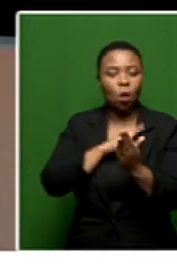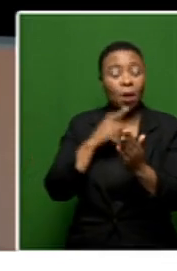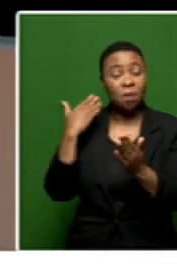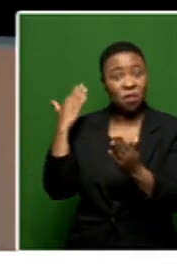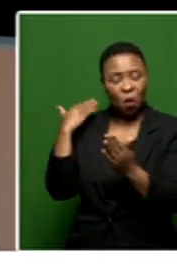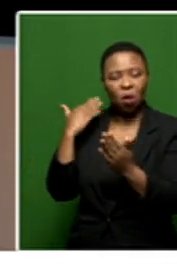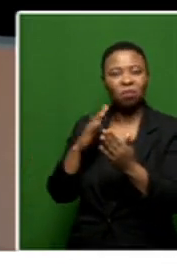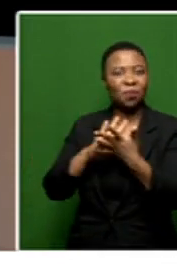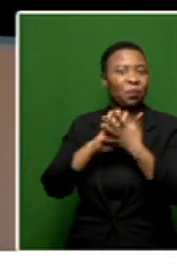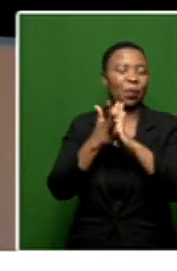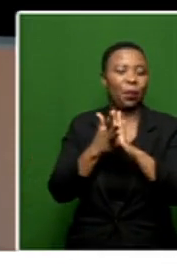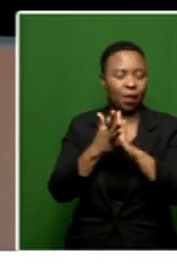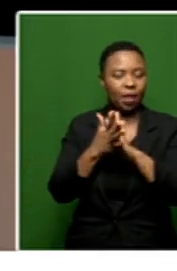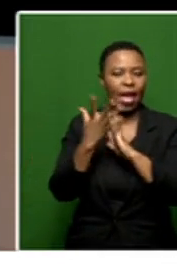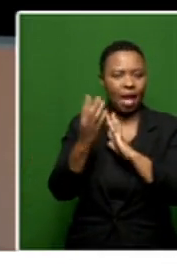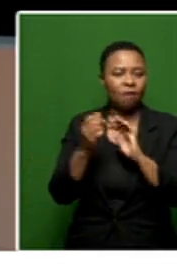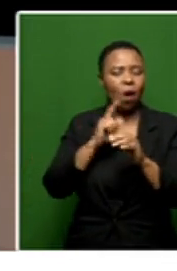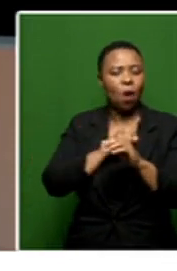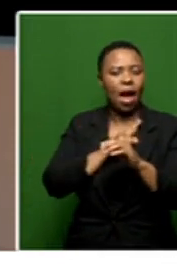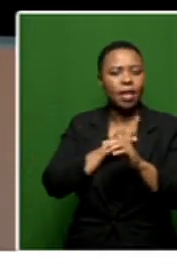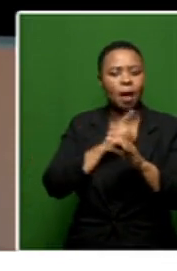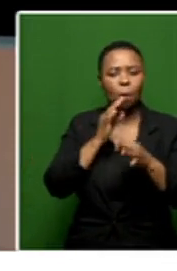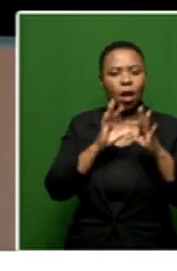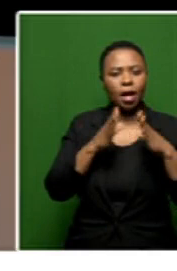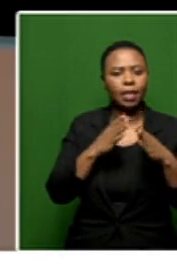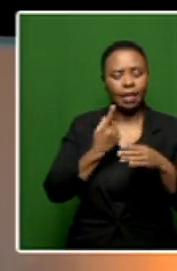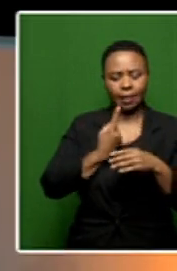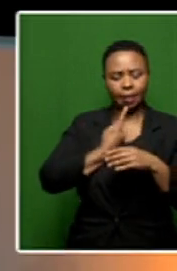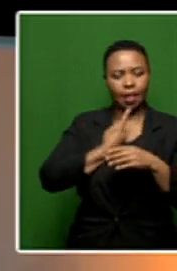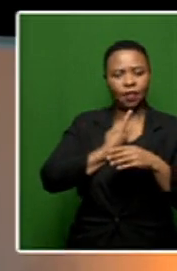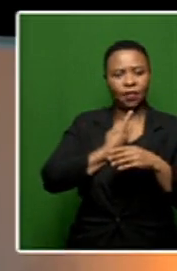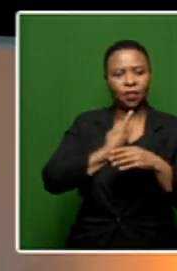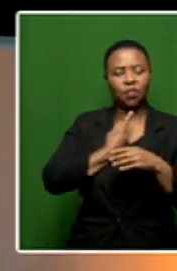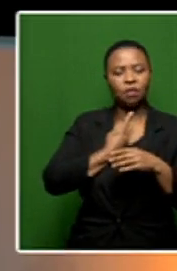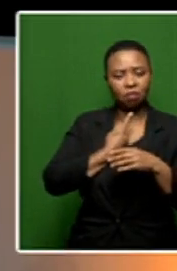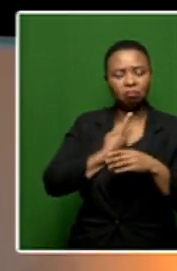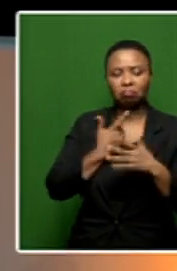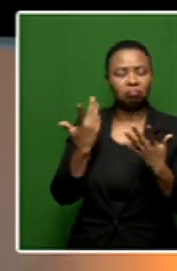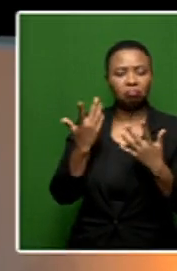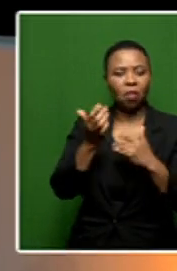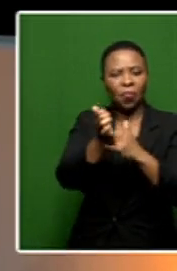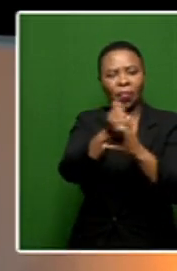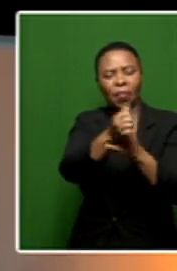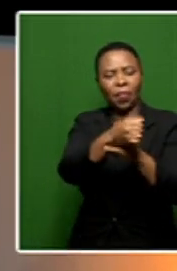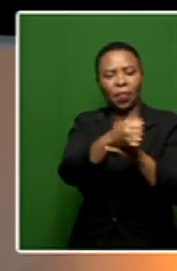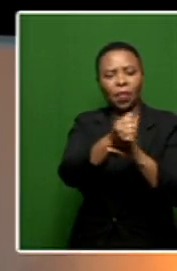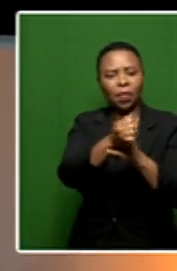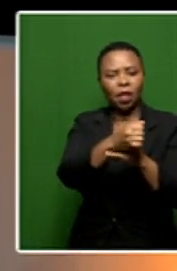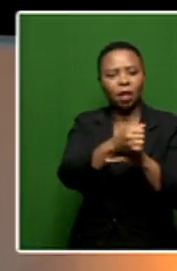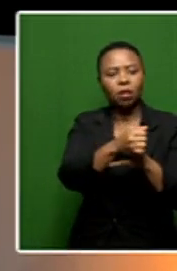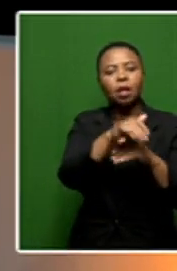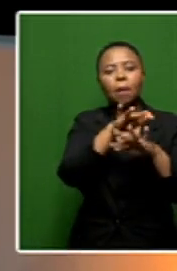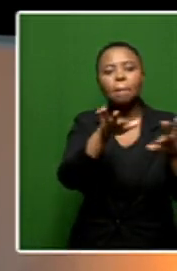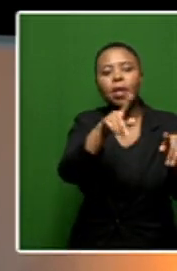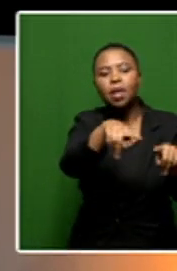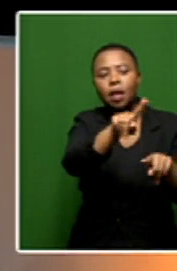disastrous, because they only look after themselves without giving a damn about the consequences for the